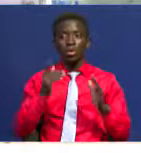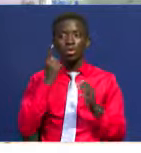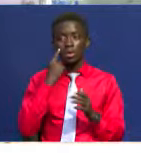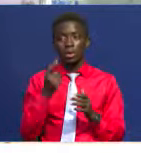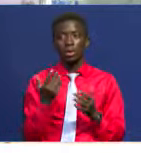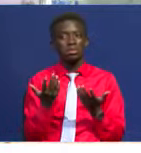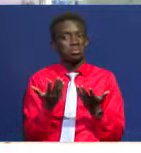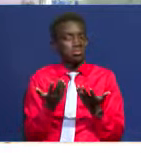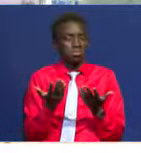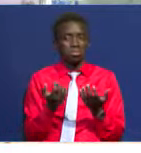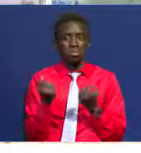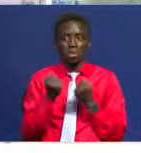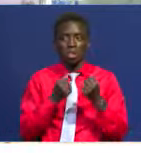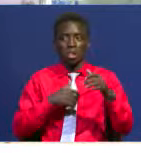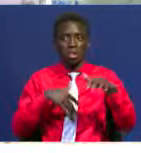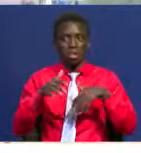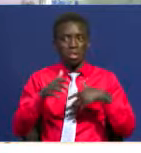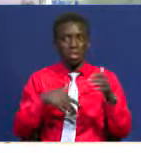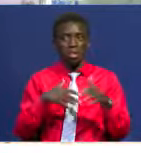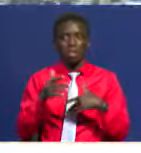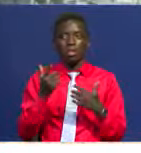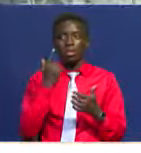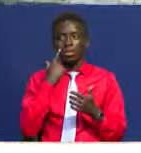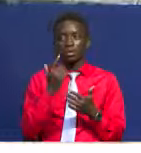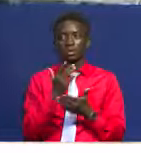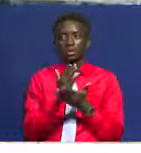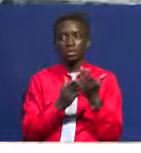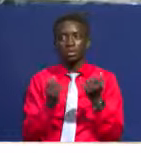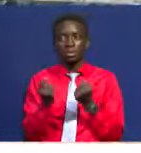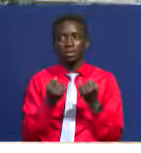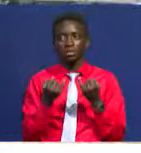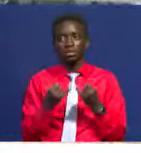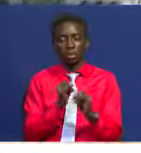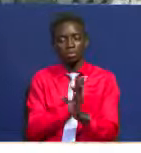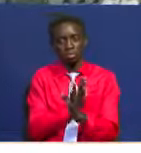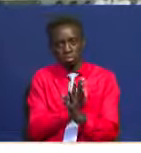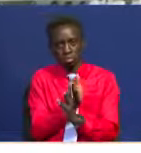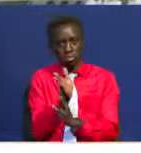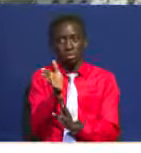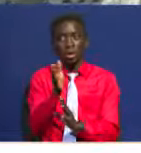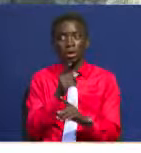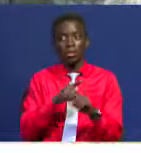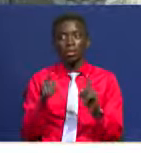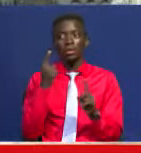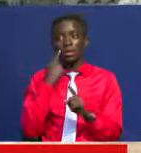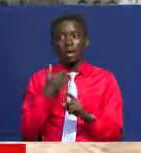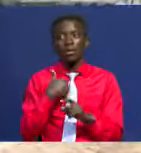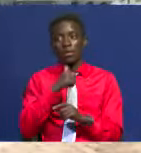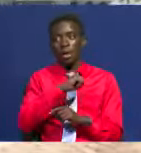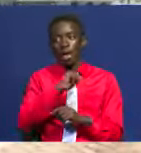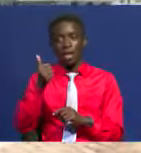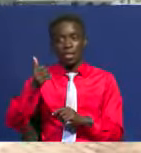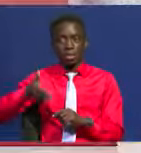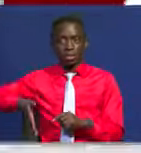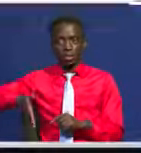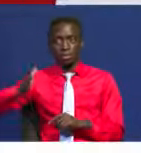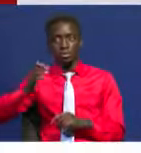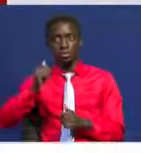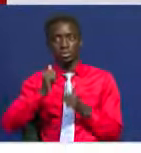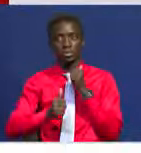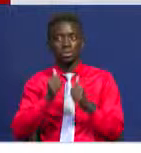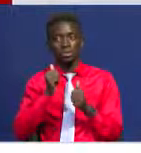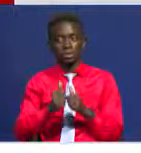is partly closed. You'll see a few cars just trying to push through there. Otherwise, the other lane that is inbound